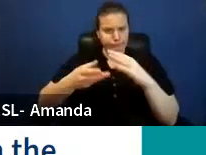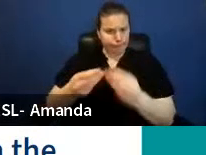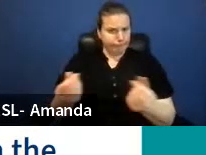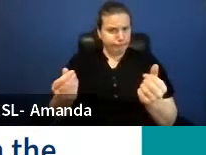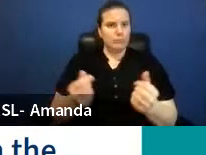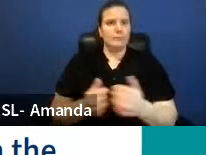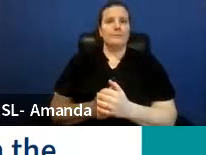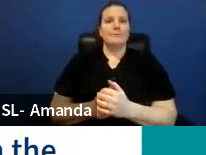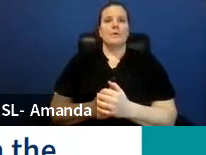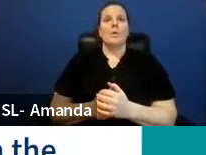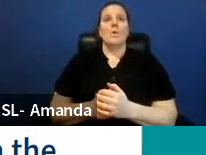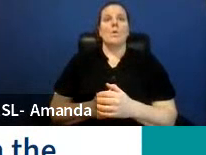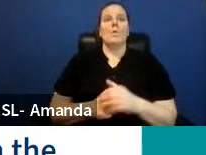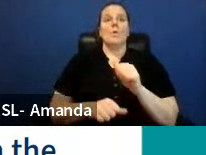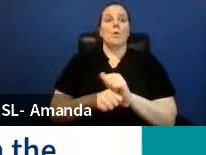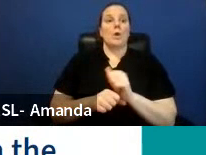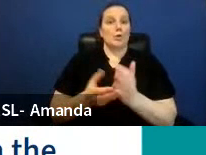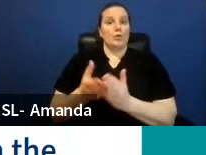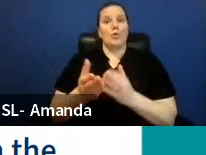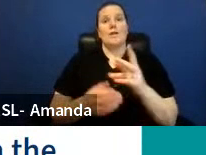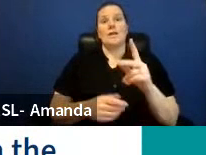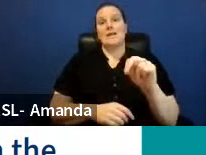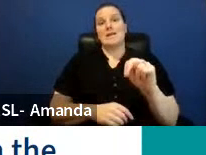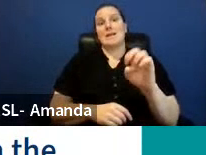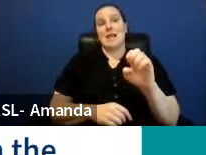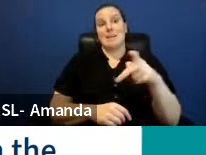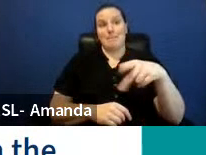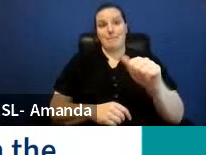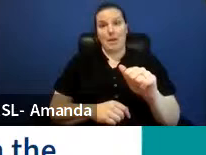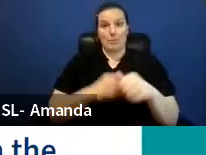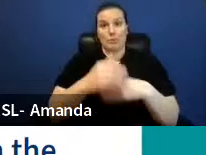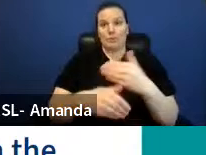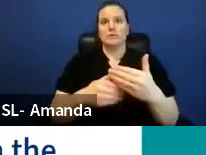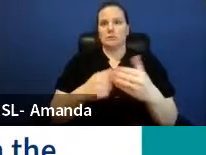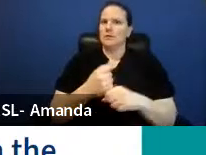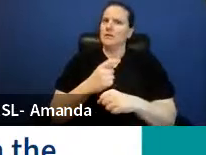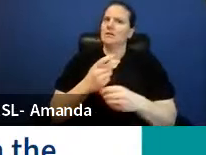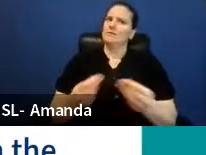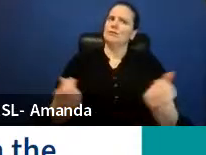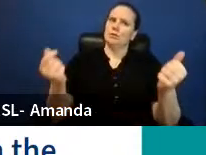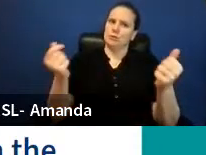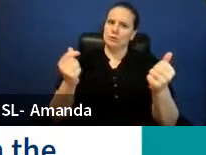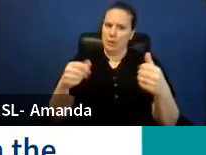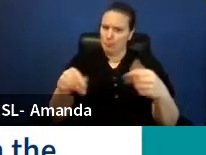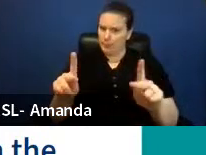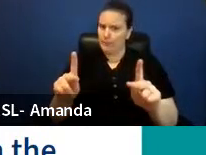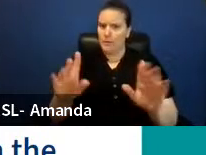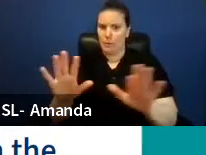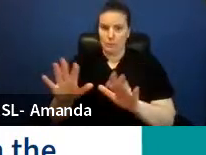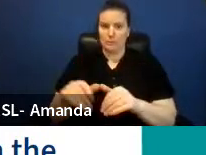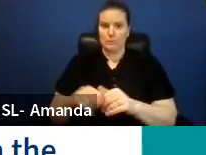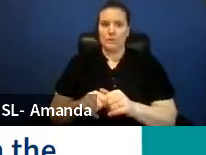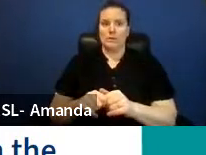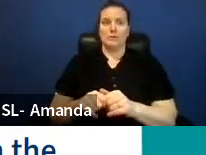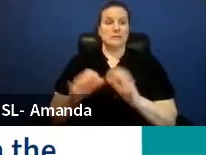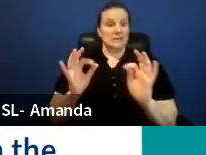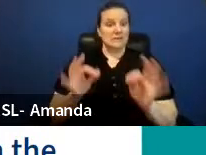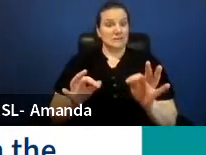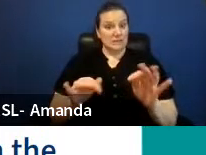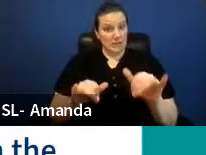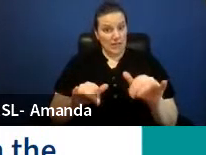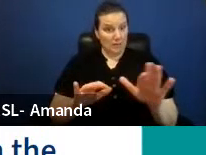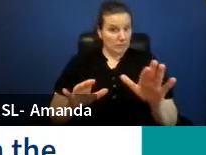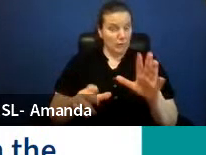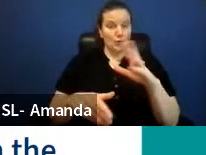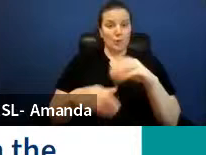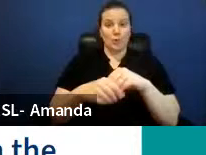NEPA process, we need to make sure that we have solutions that are permittable. And given their determination, we need to include